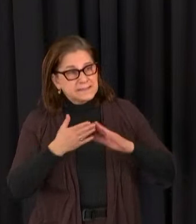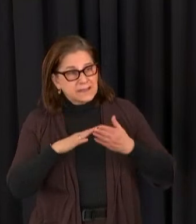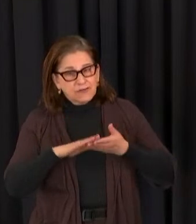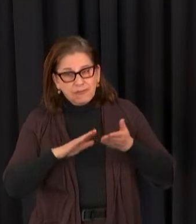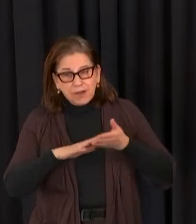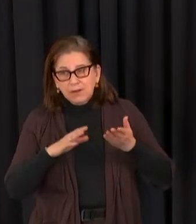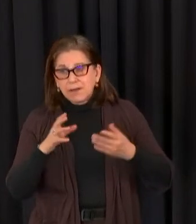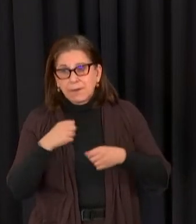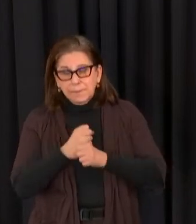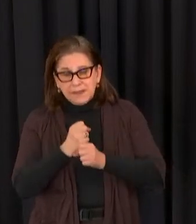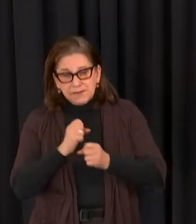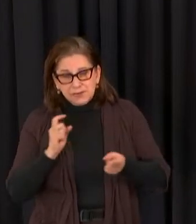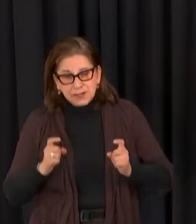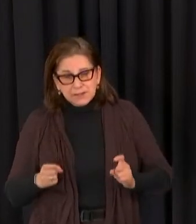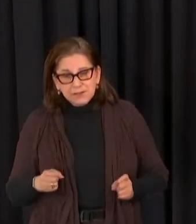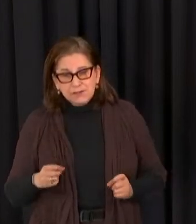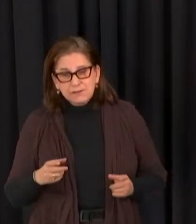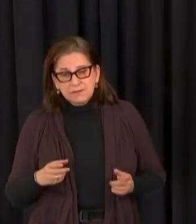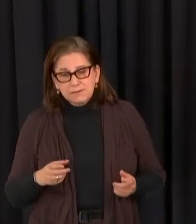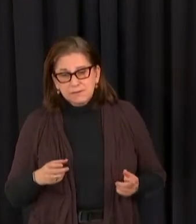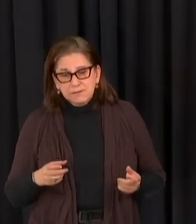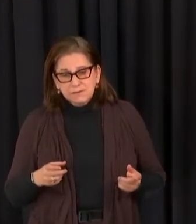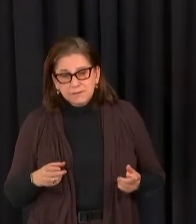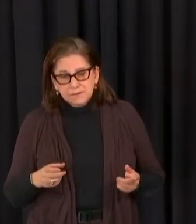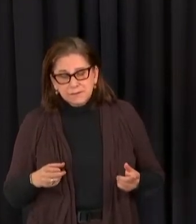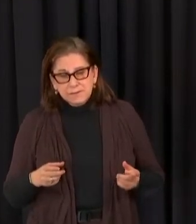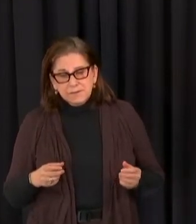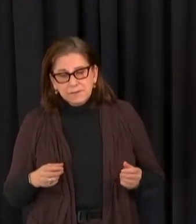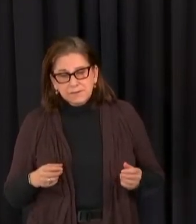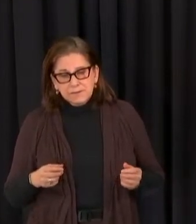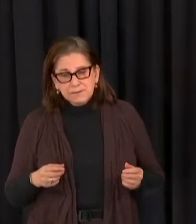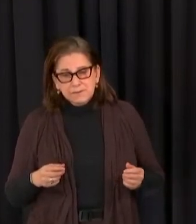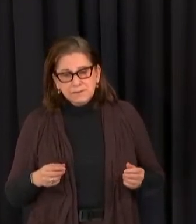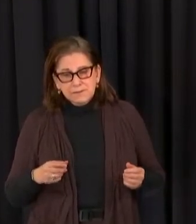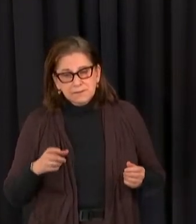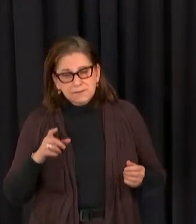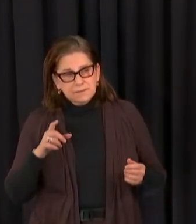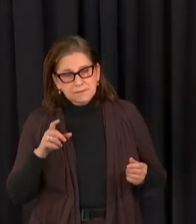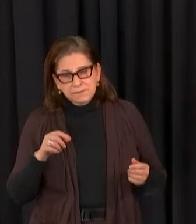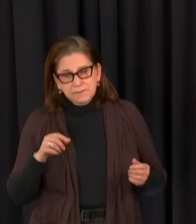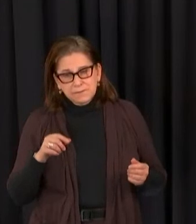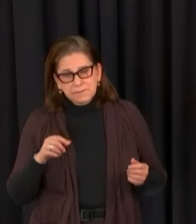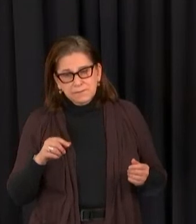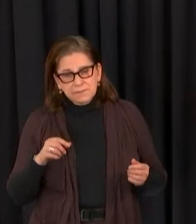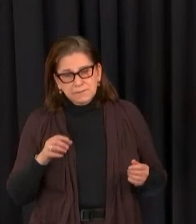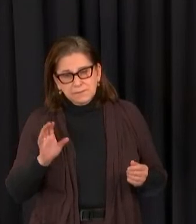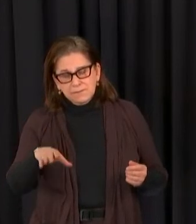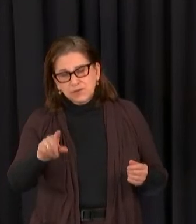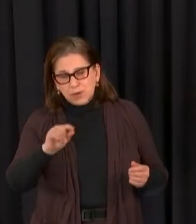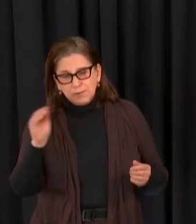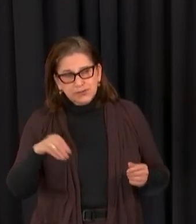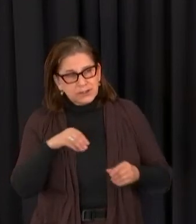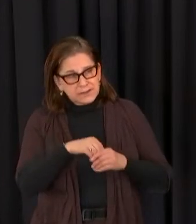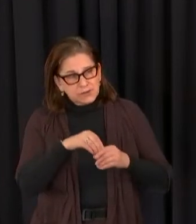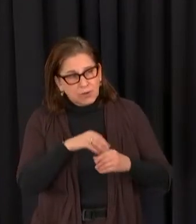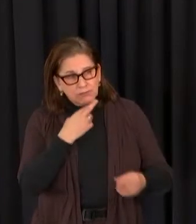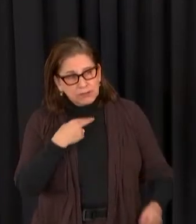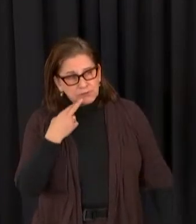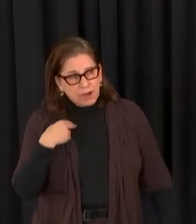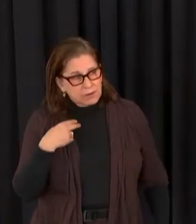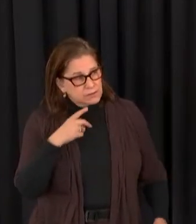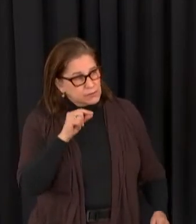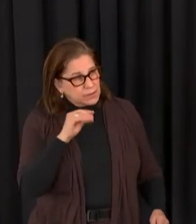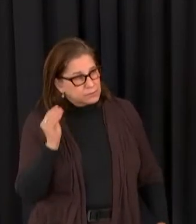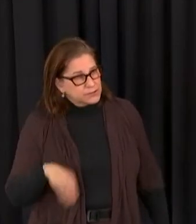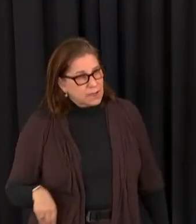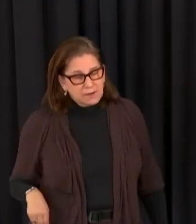to Nats Park allowing fans? We know today Wrigley announced that they're going to allow, I think, 20%. indoors? Well, can I start? She Let me, started wrong.